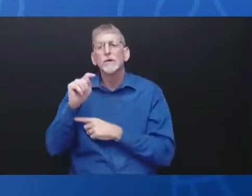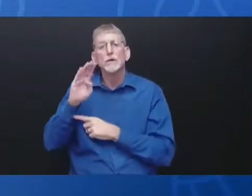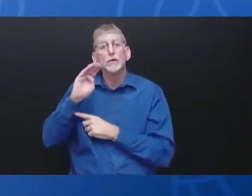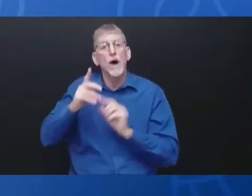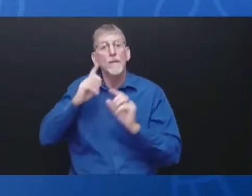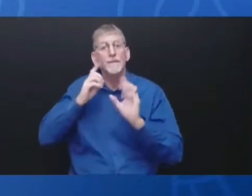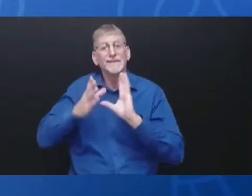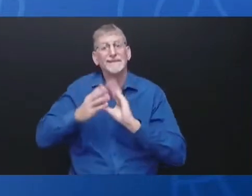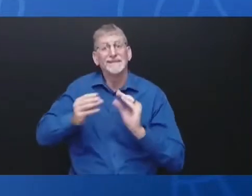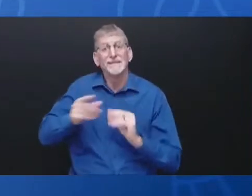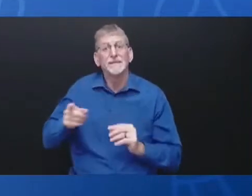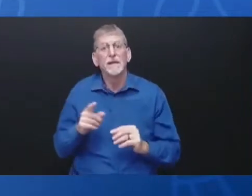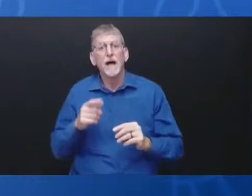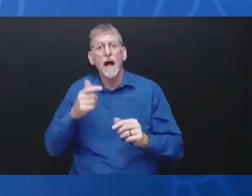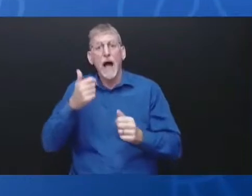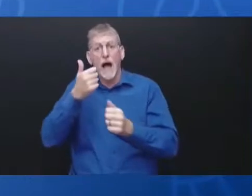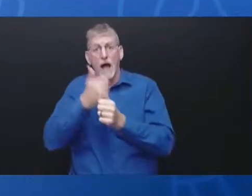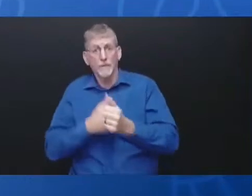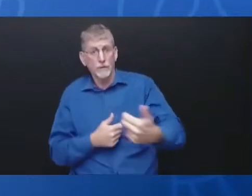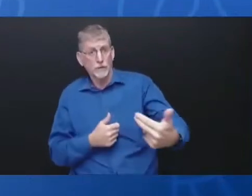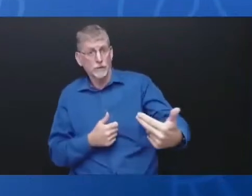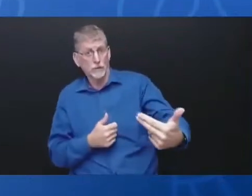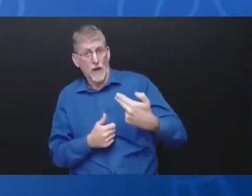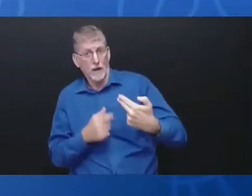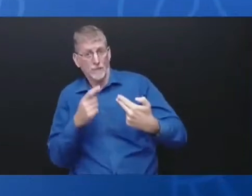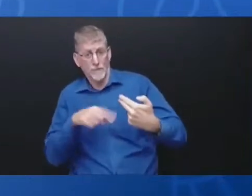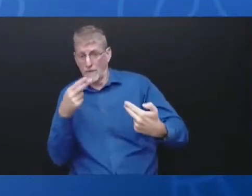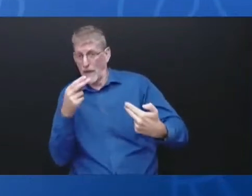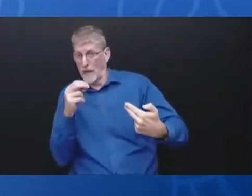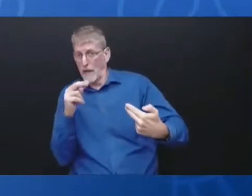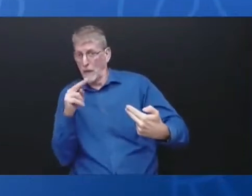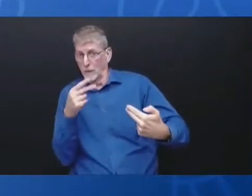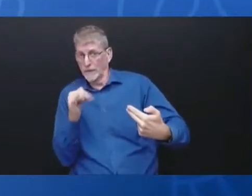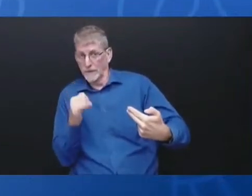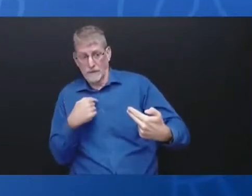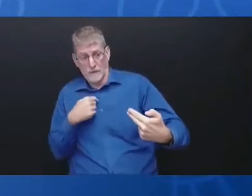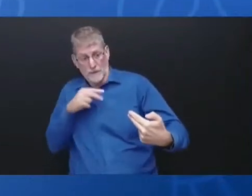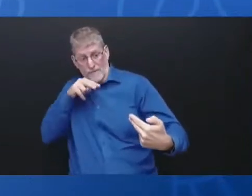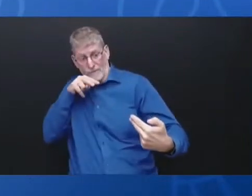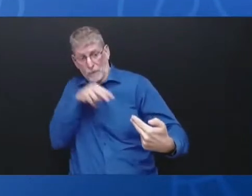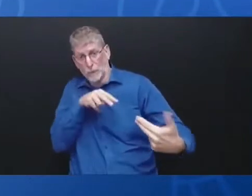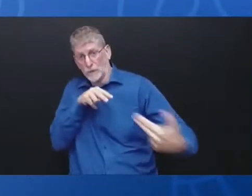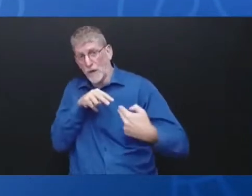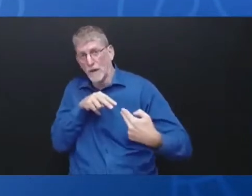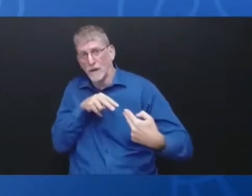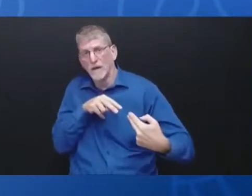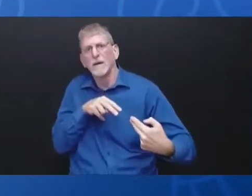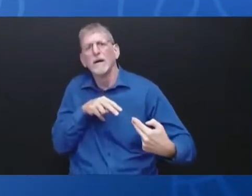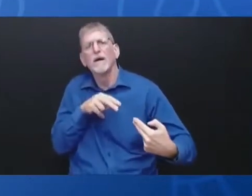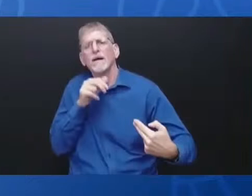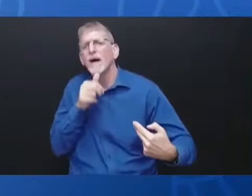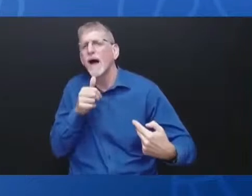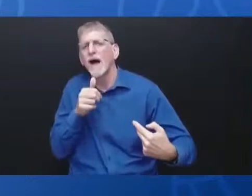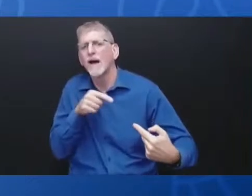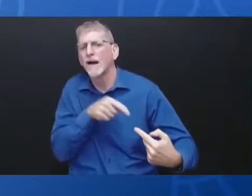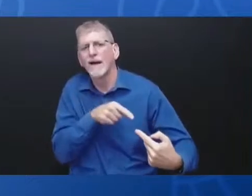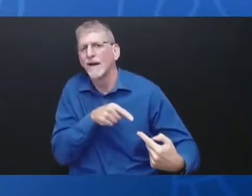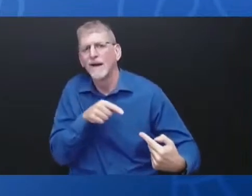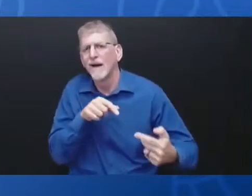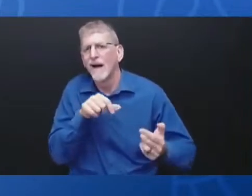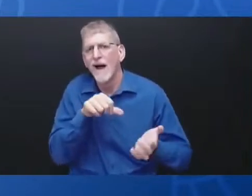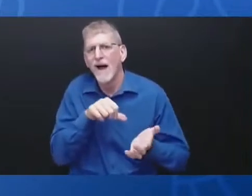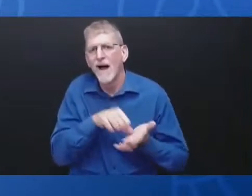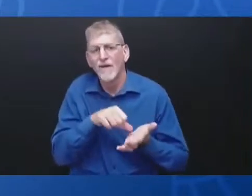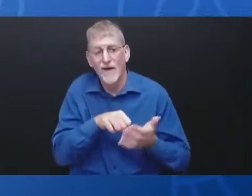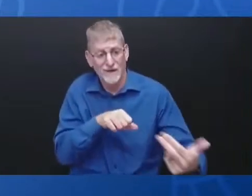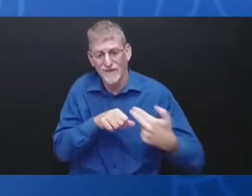Iran. So we're wondering, if Houthis don't back down, is the United States prepared to attack Iran or give